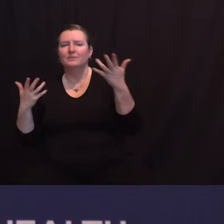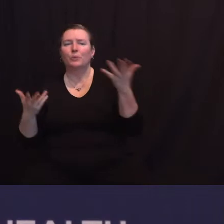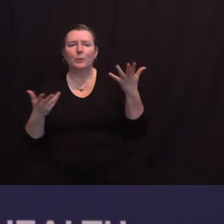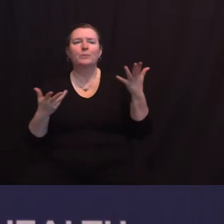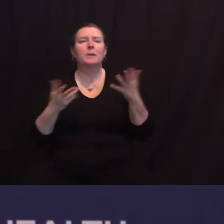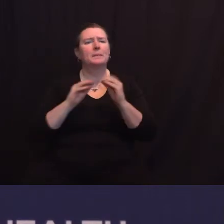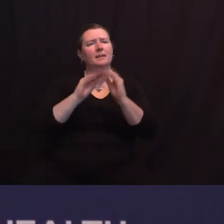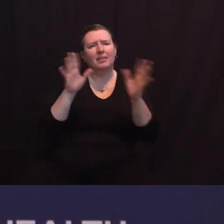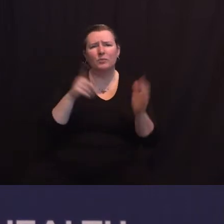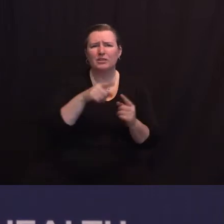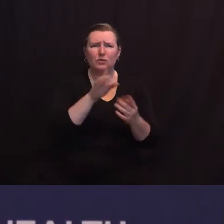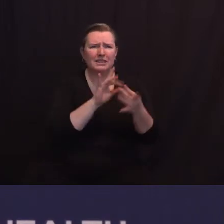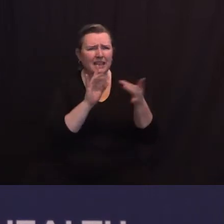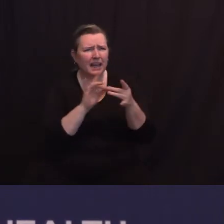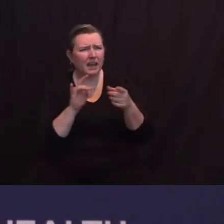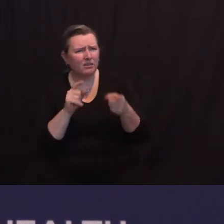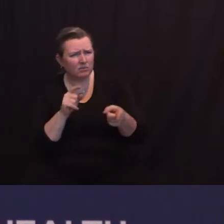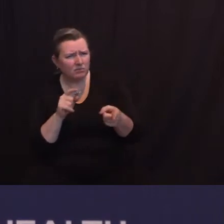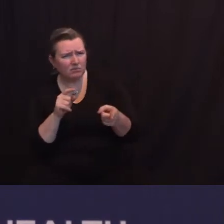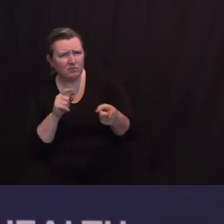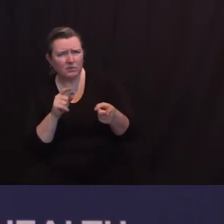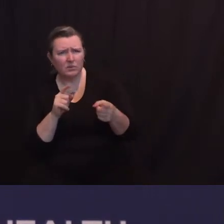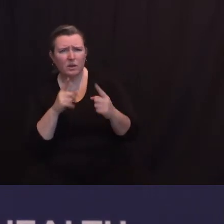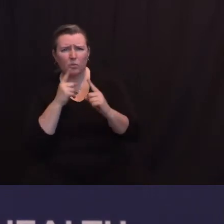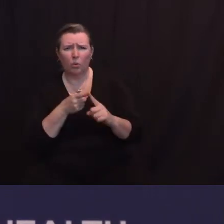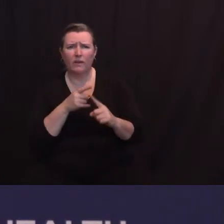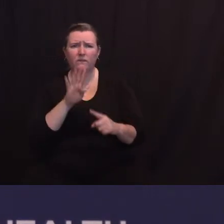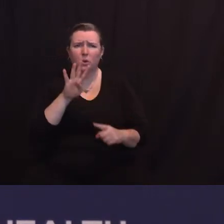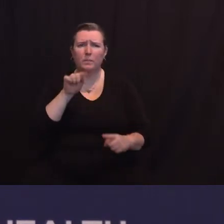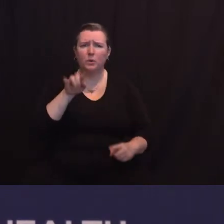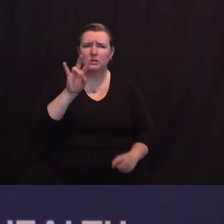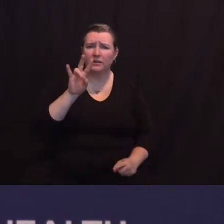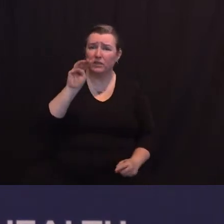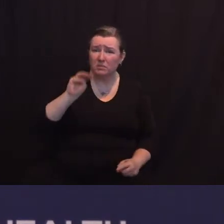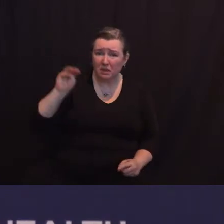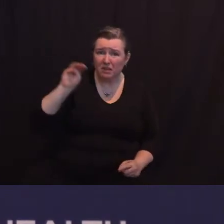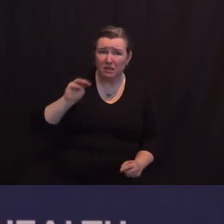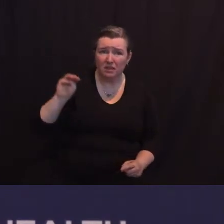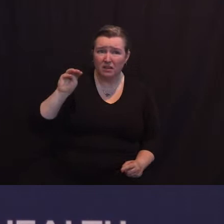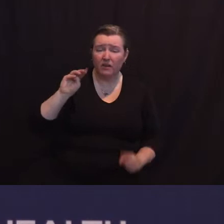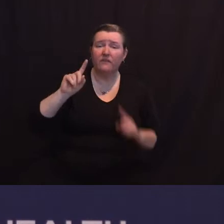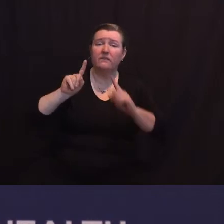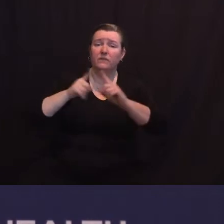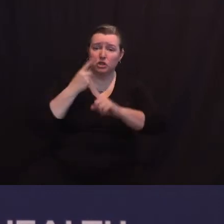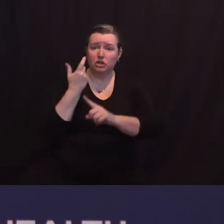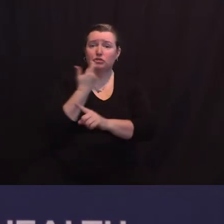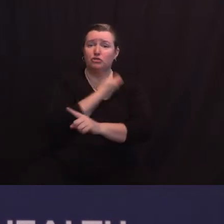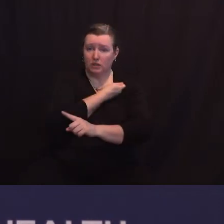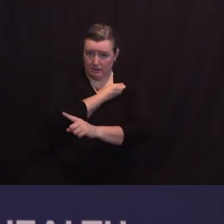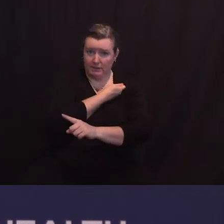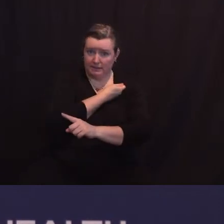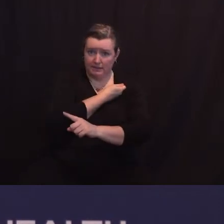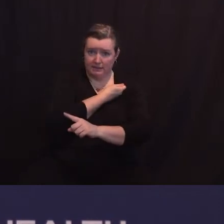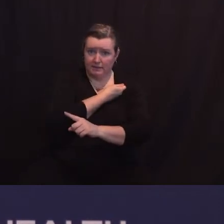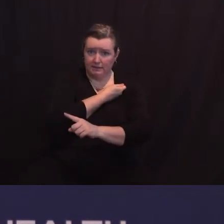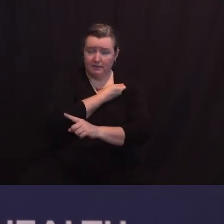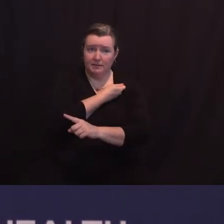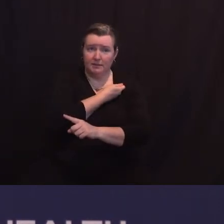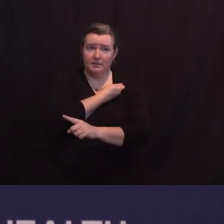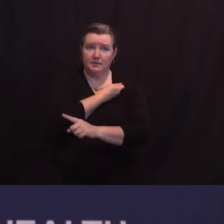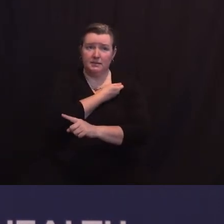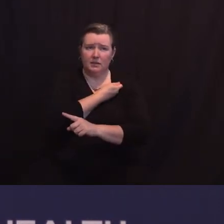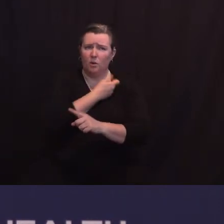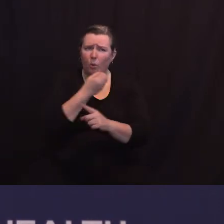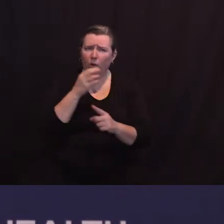goal was to have 4.7 million first doses in arms by May, as opposed to 4.7 million people fully